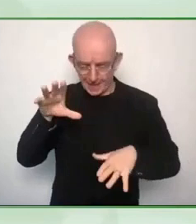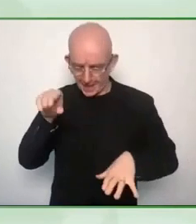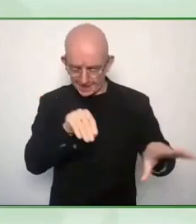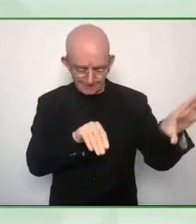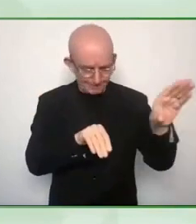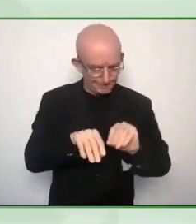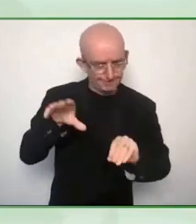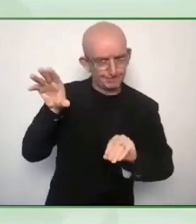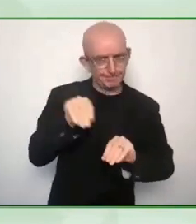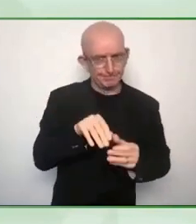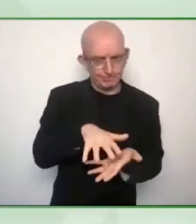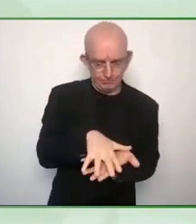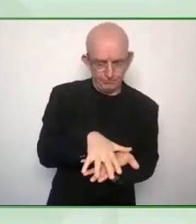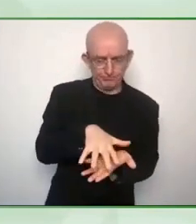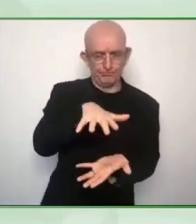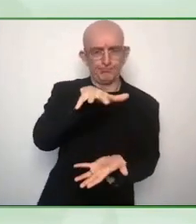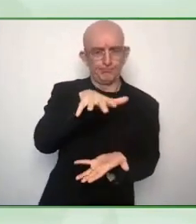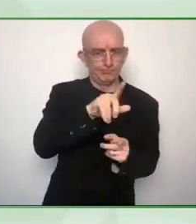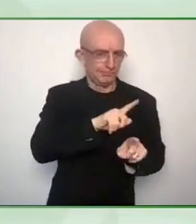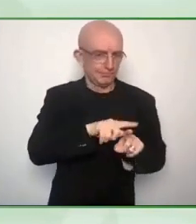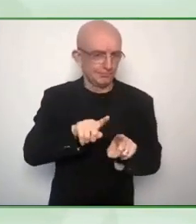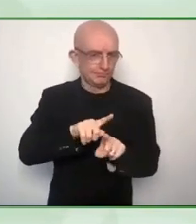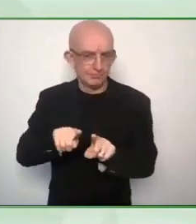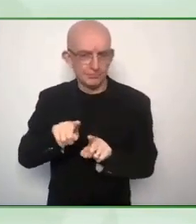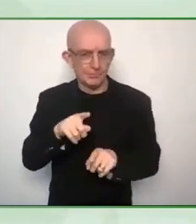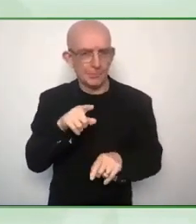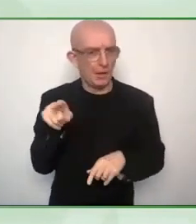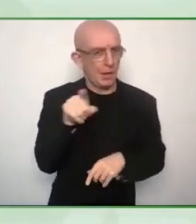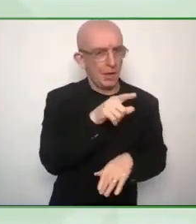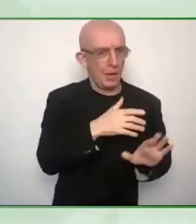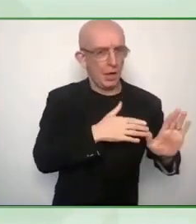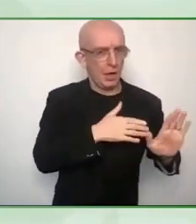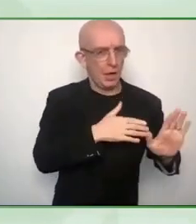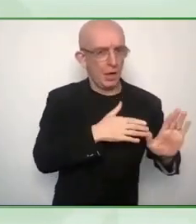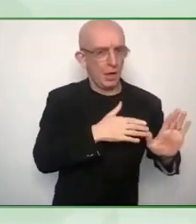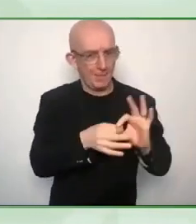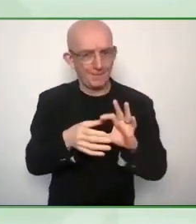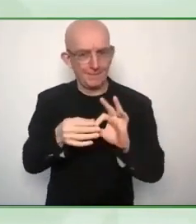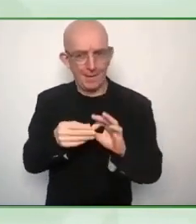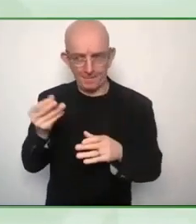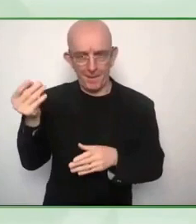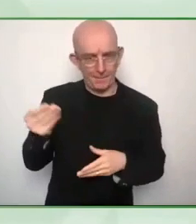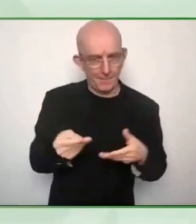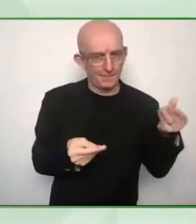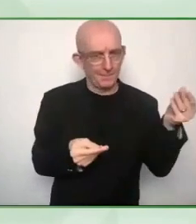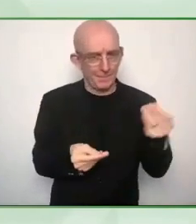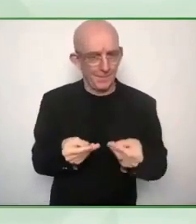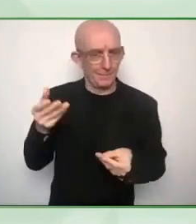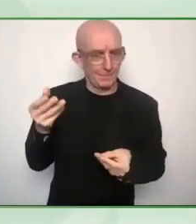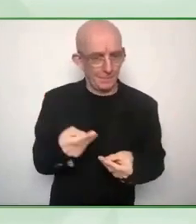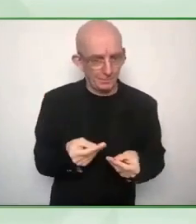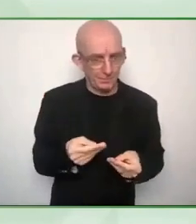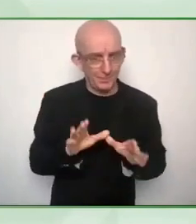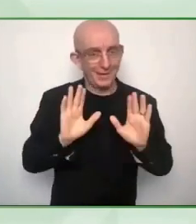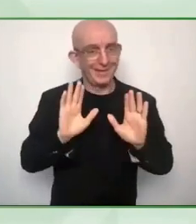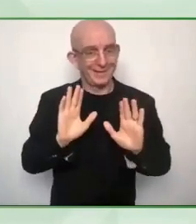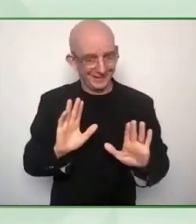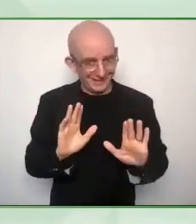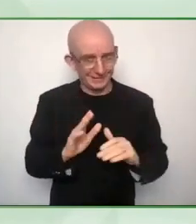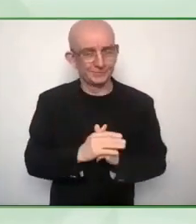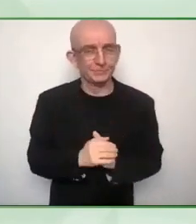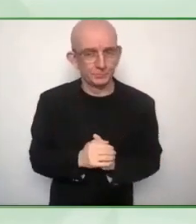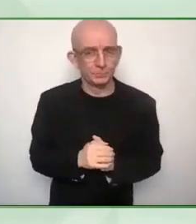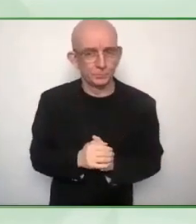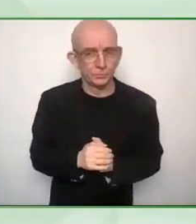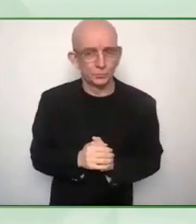what it's really important for us, to us at the Office of the High Commissioner, is that the issue of community inclusion was raised by